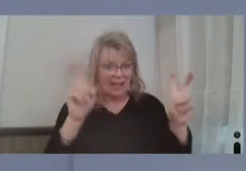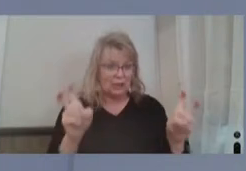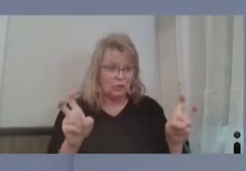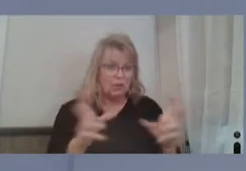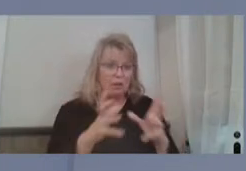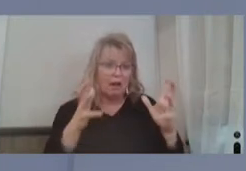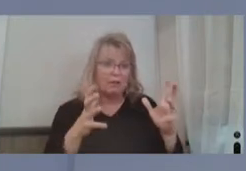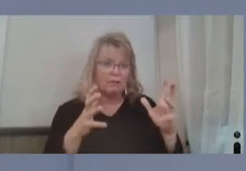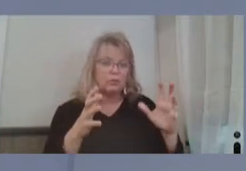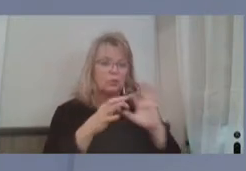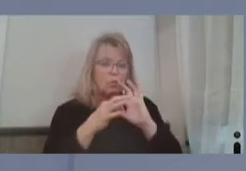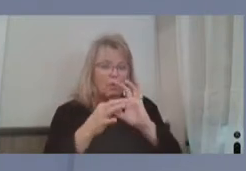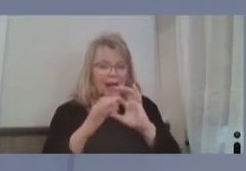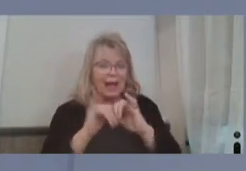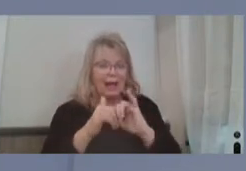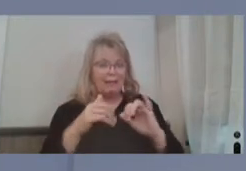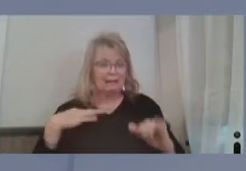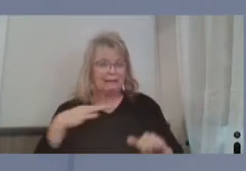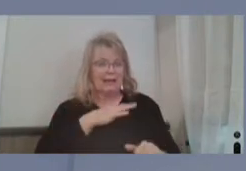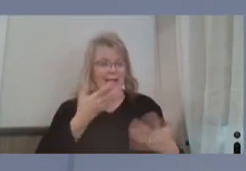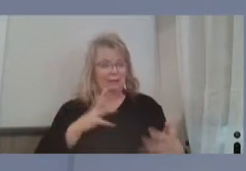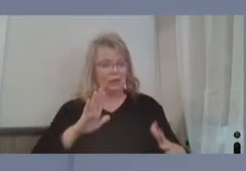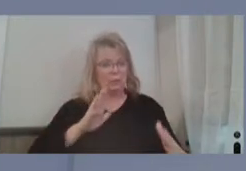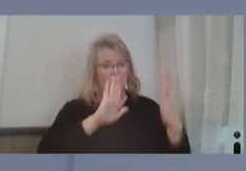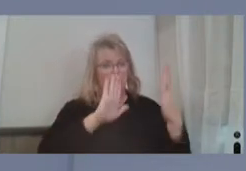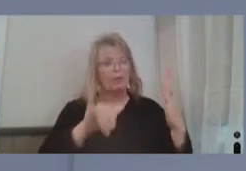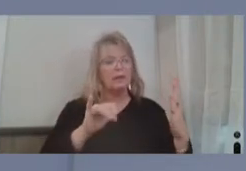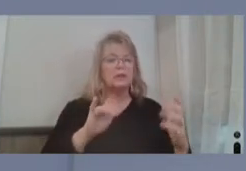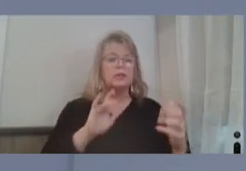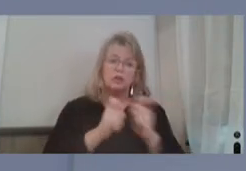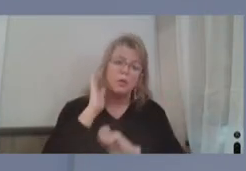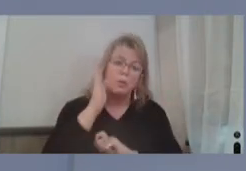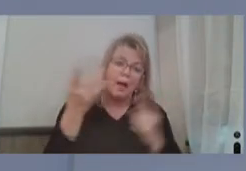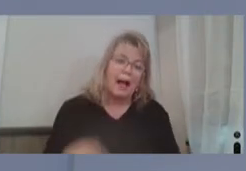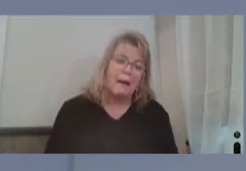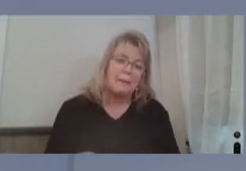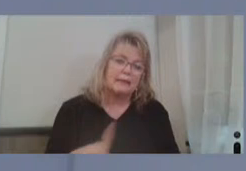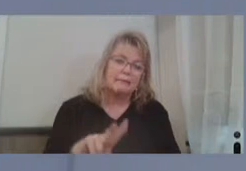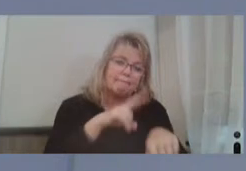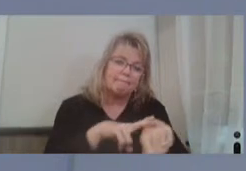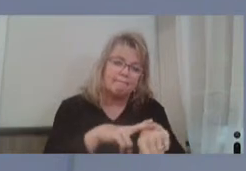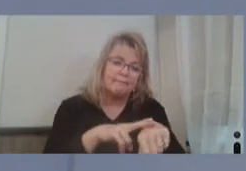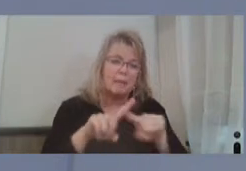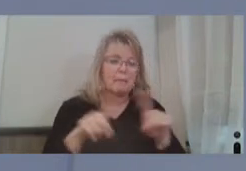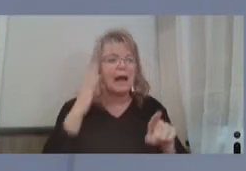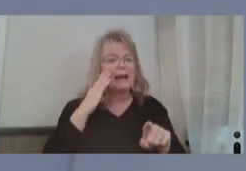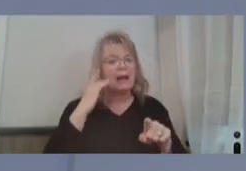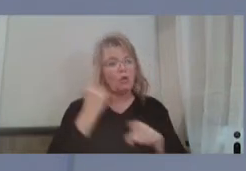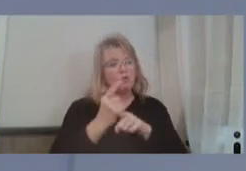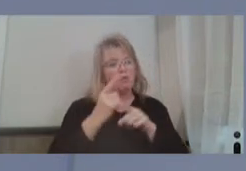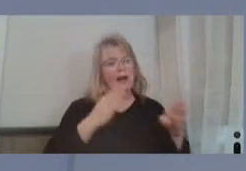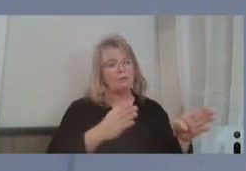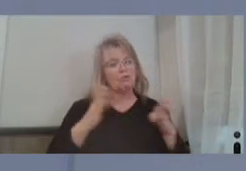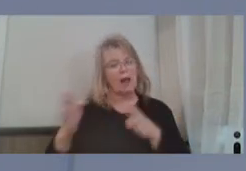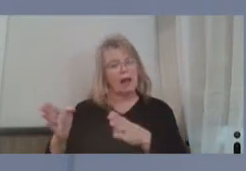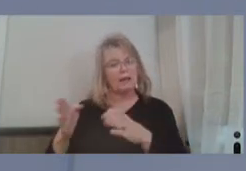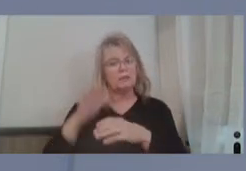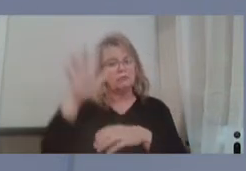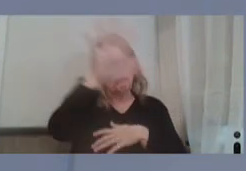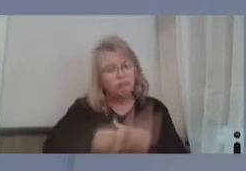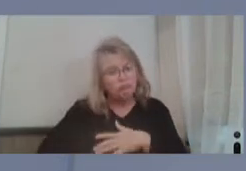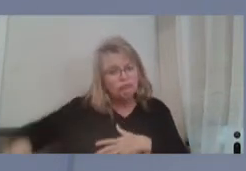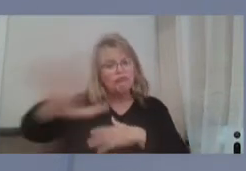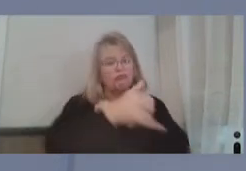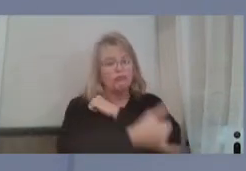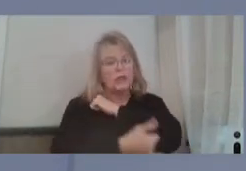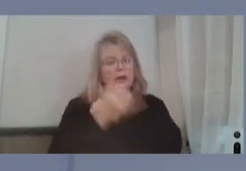has approached this. And of course, there'll be changes, but I know that we're in the right direction across this country if you look at anything else,